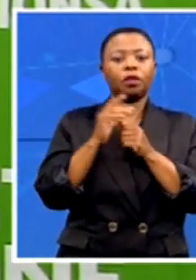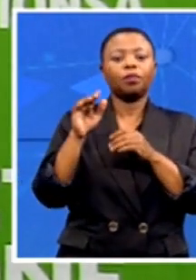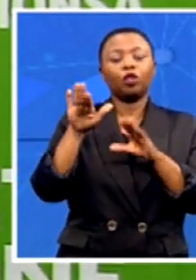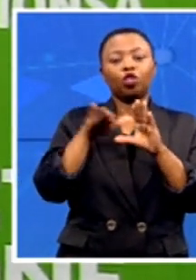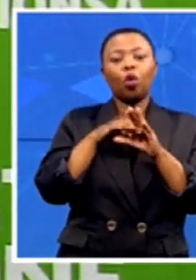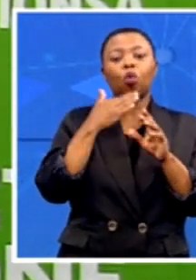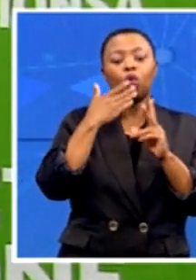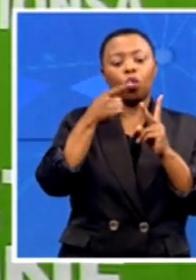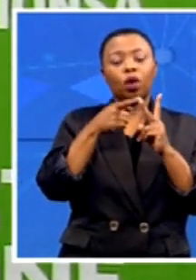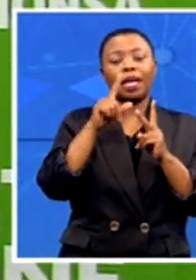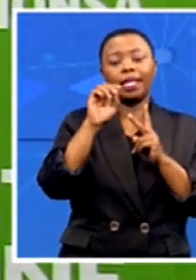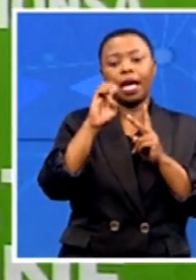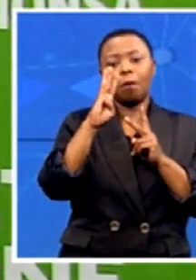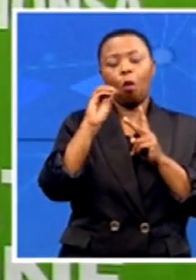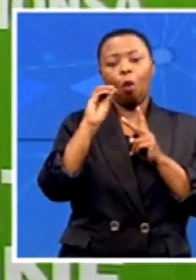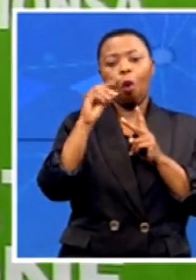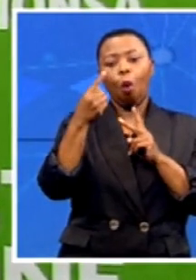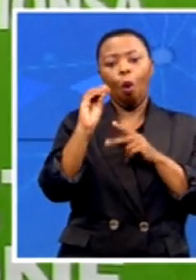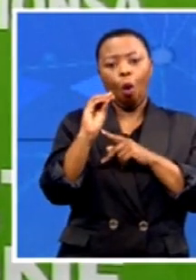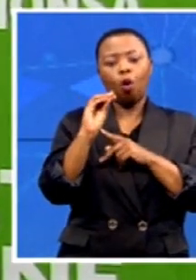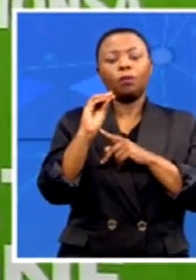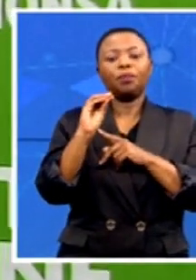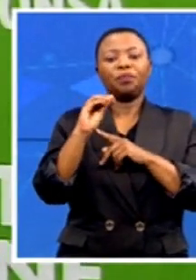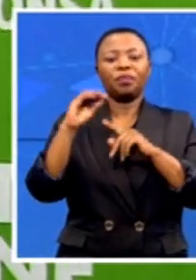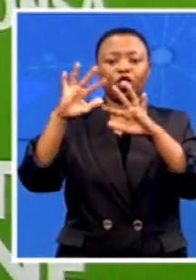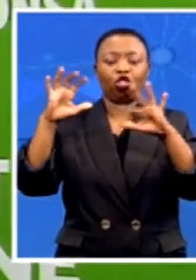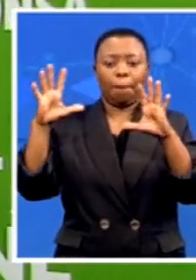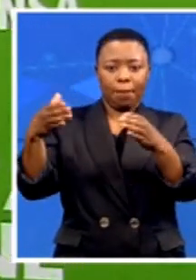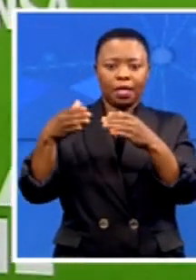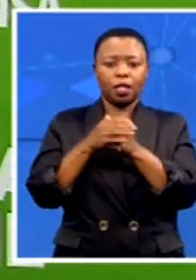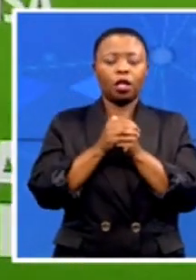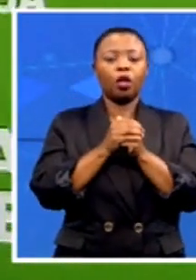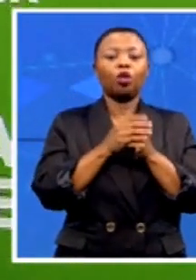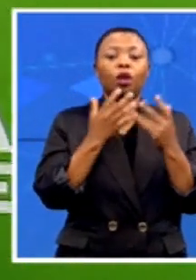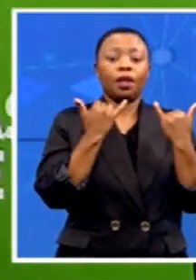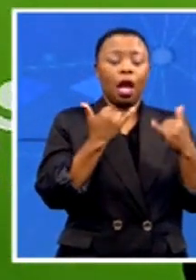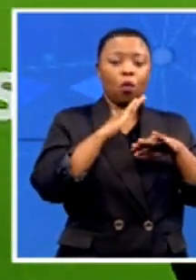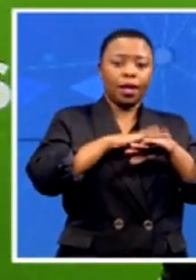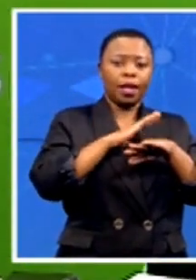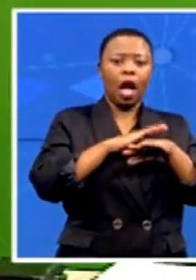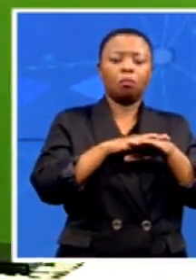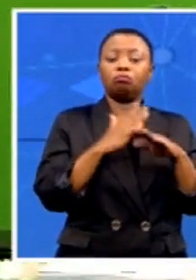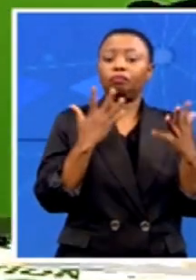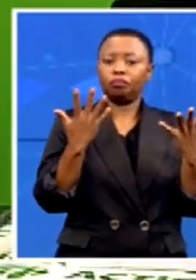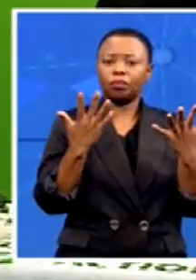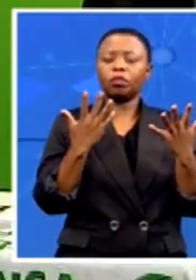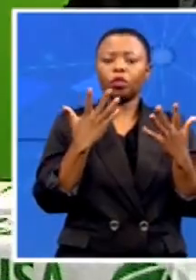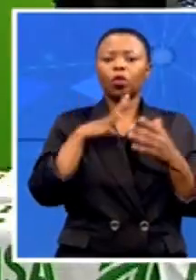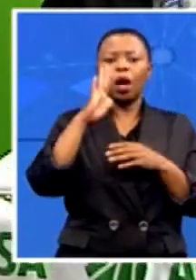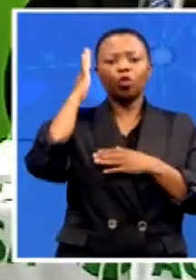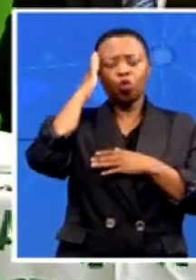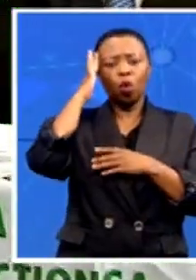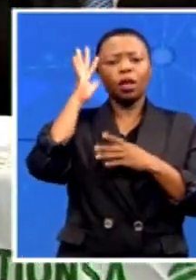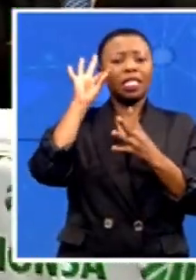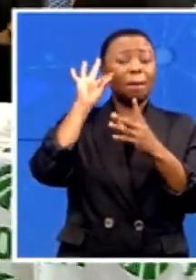Pabasa Chambers. I think at this point in time you will all be very keen to know the specifics of our legal application,